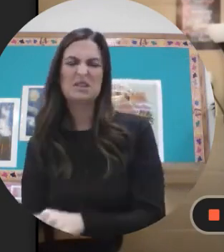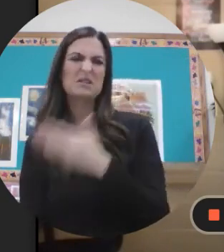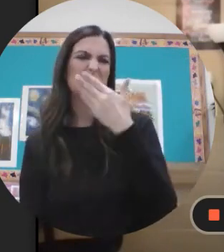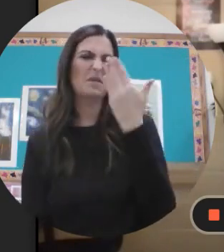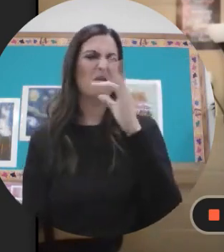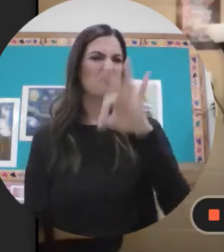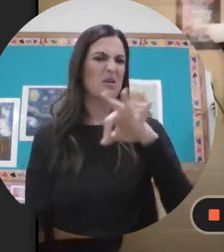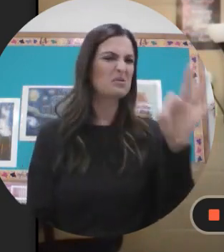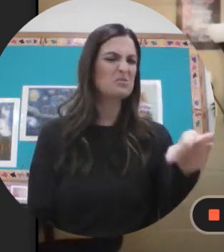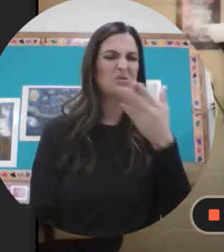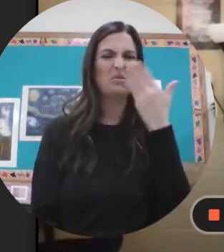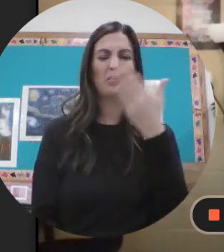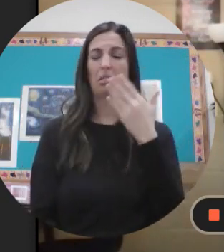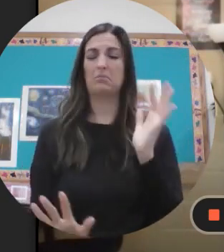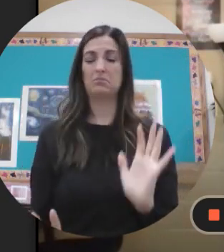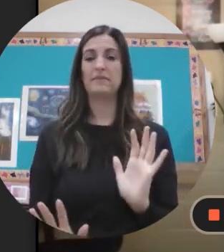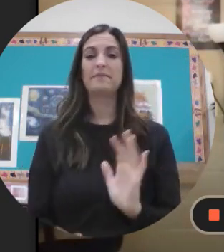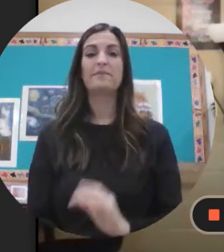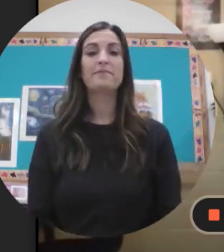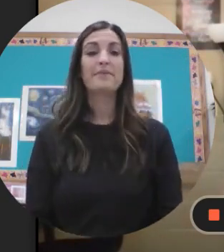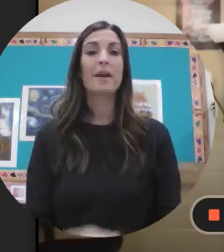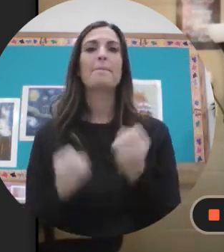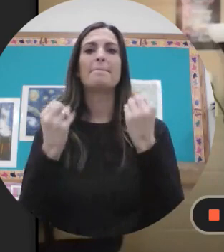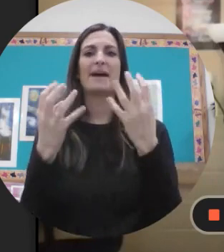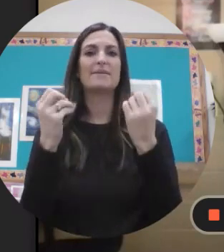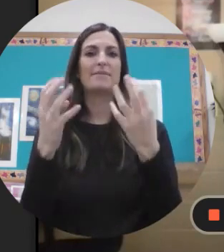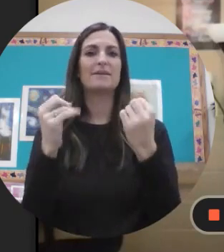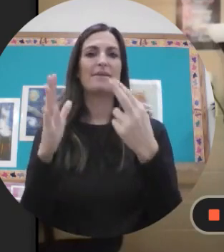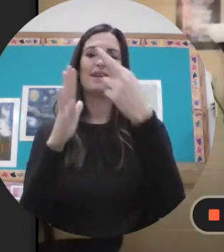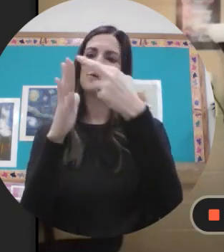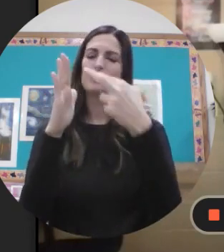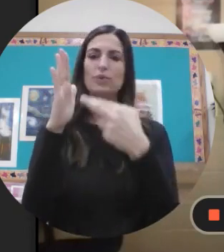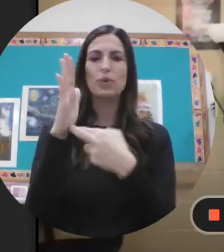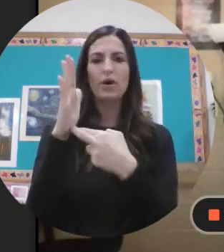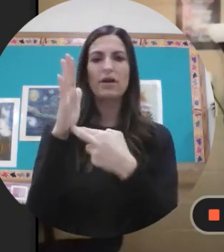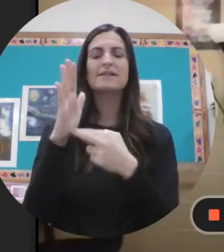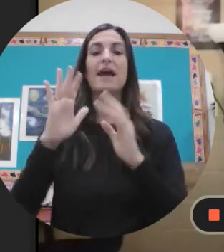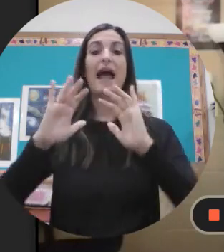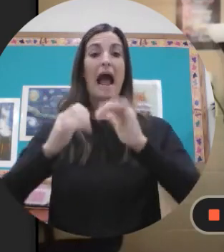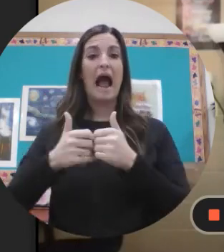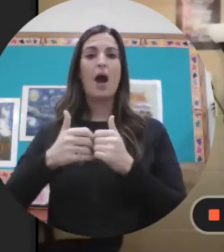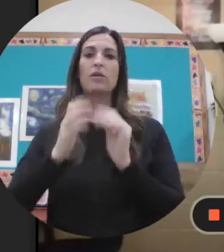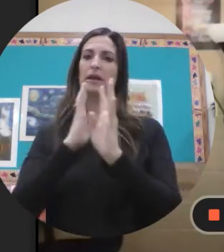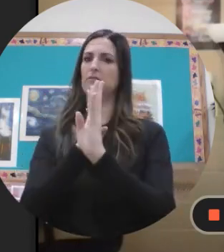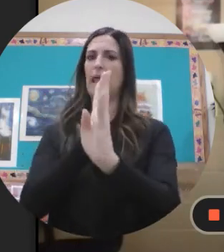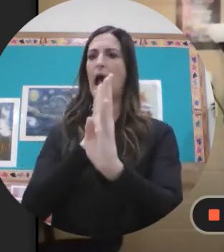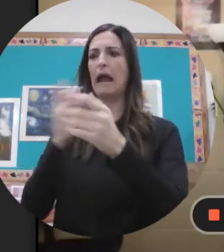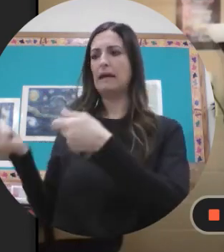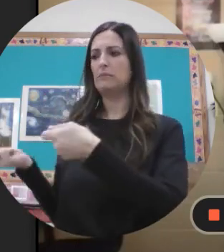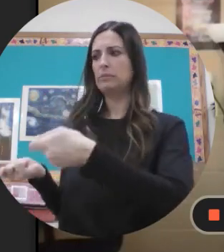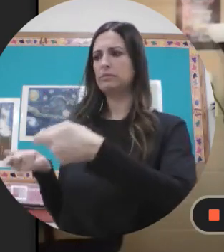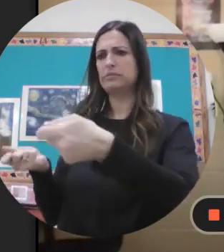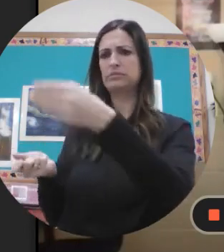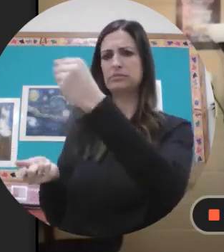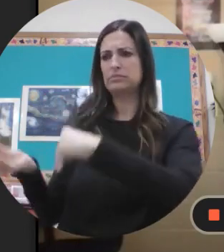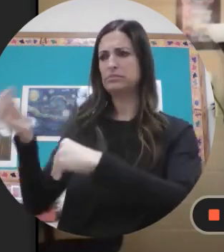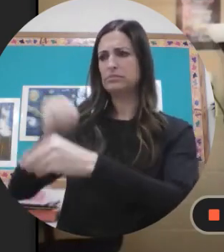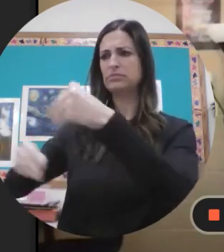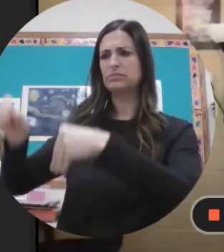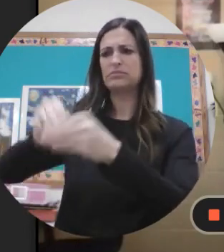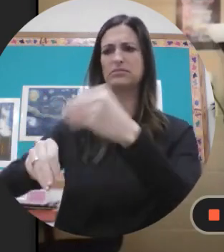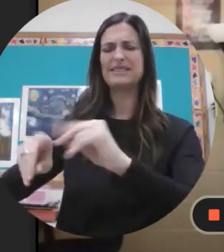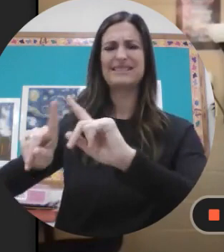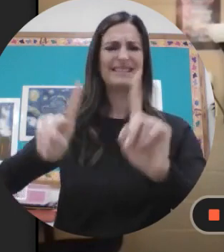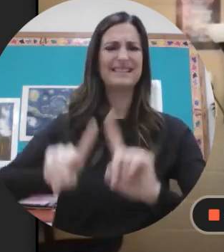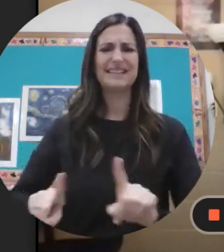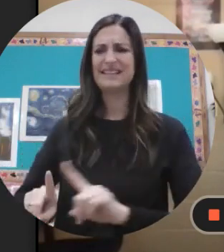There were lots of rules: where to pick up your silverware, how to order, which line to get into for different things. I could